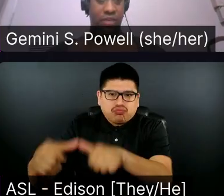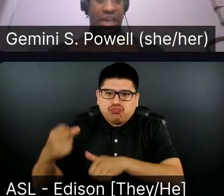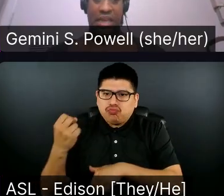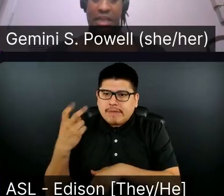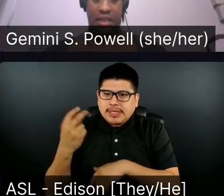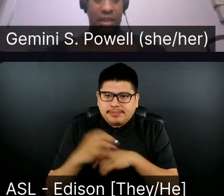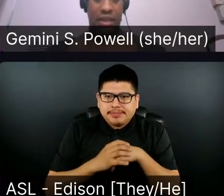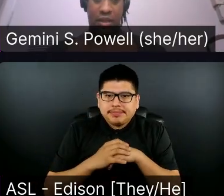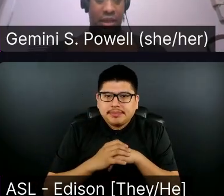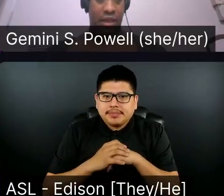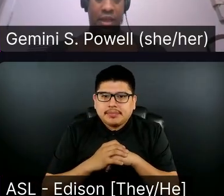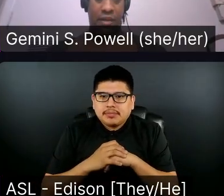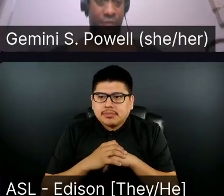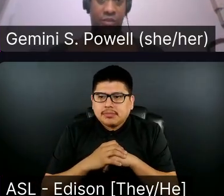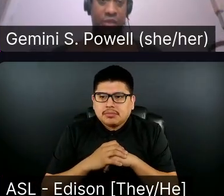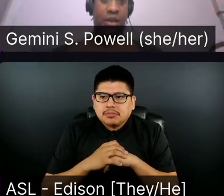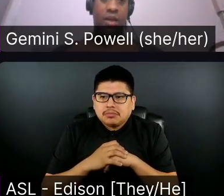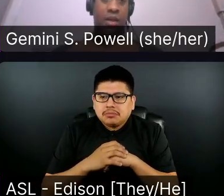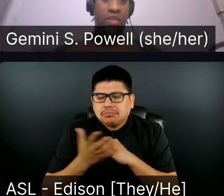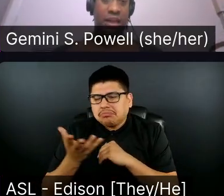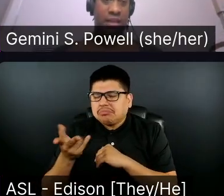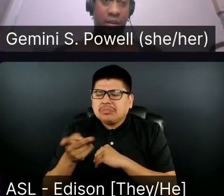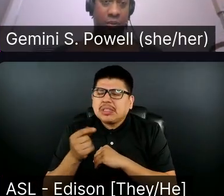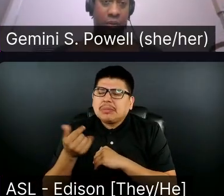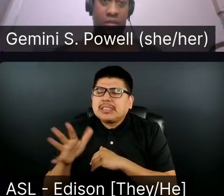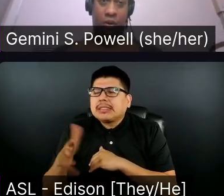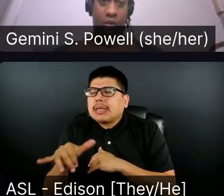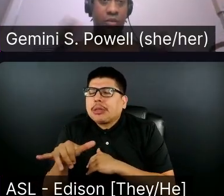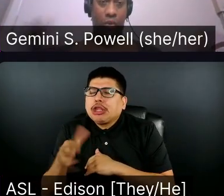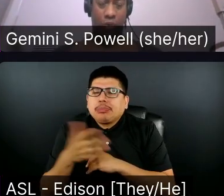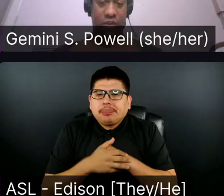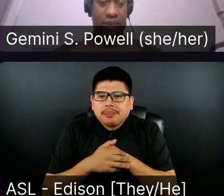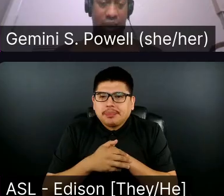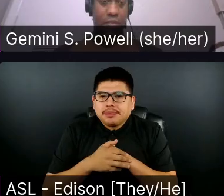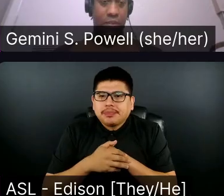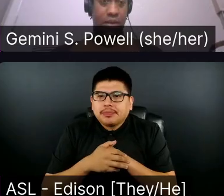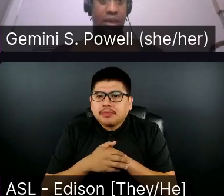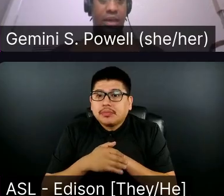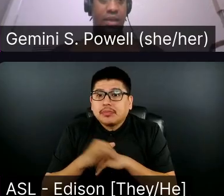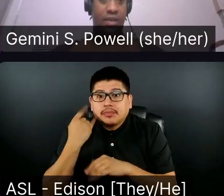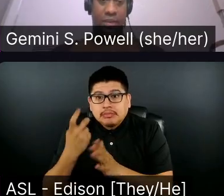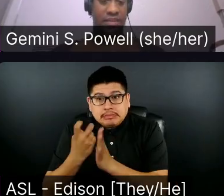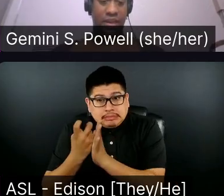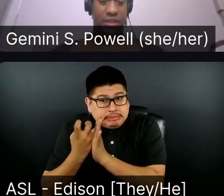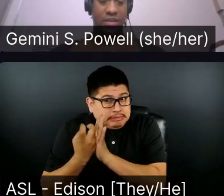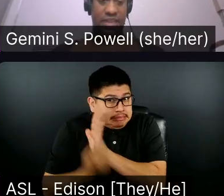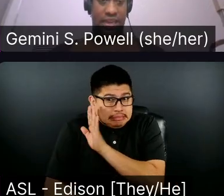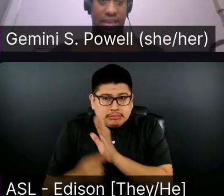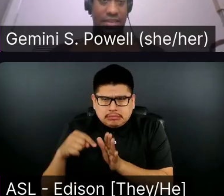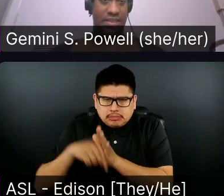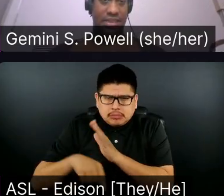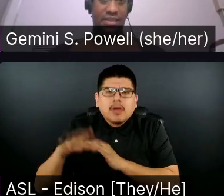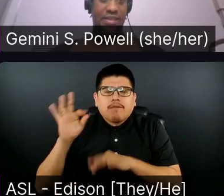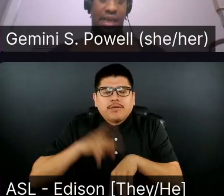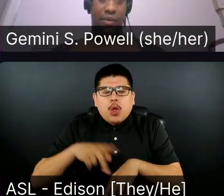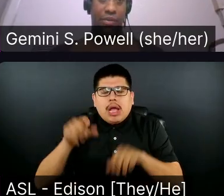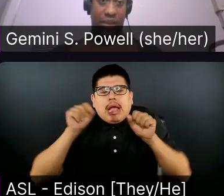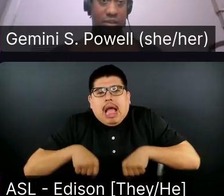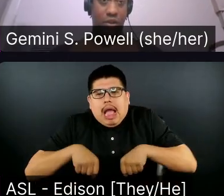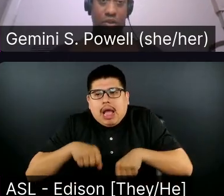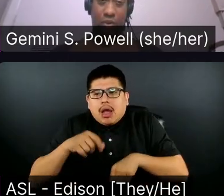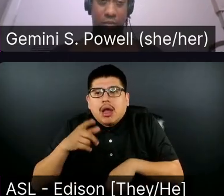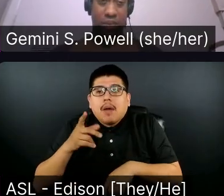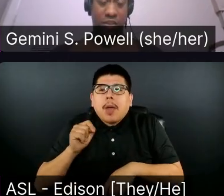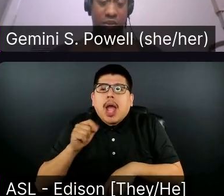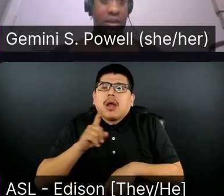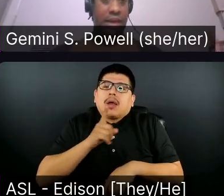thing. If, to get deeper in the terms, of course you can, but the basic understanding is this is how